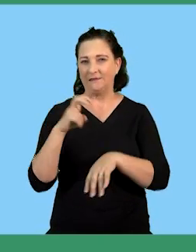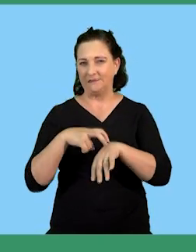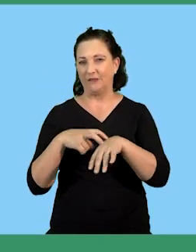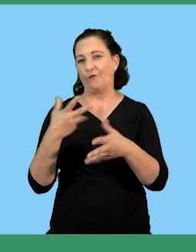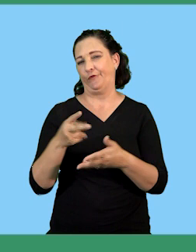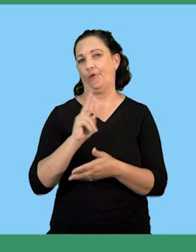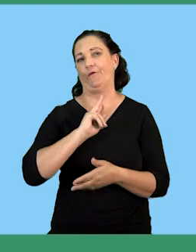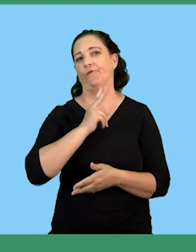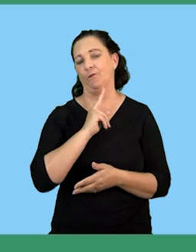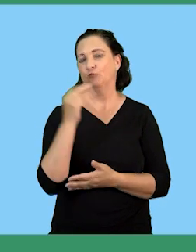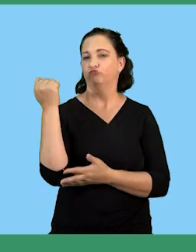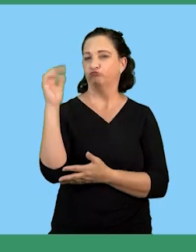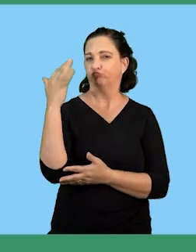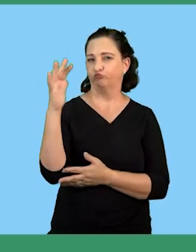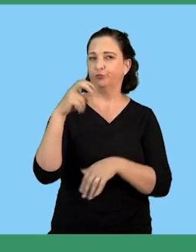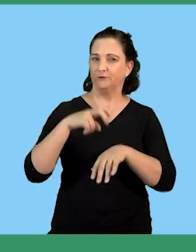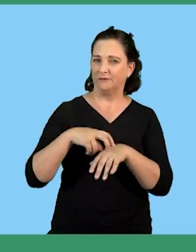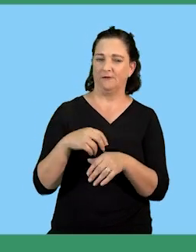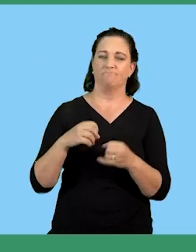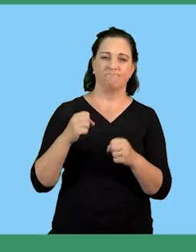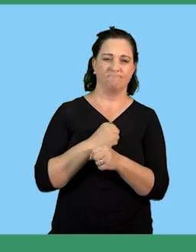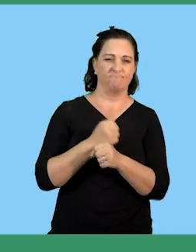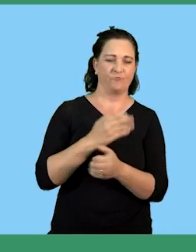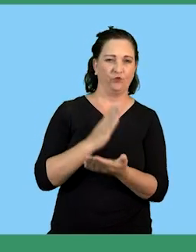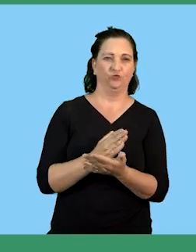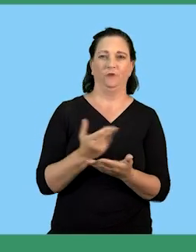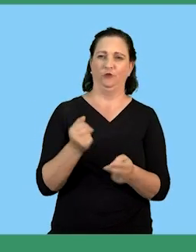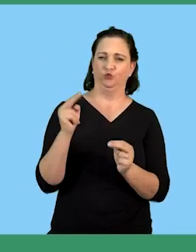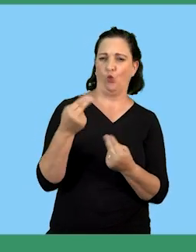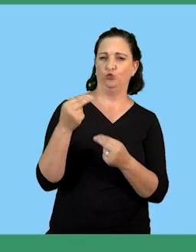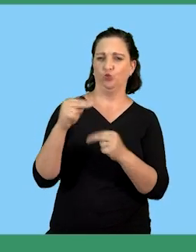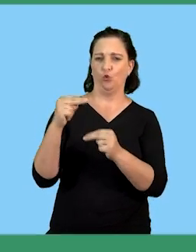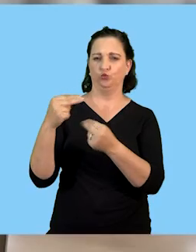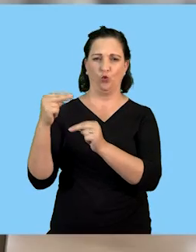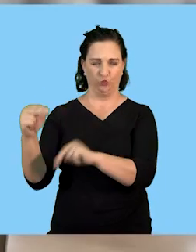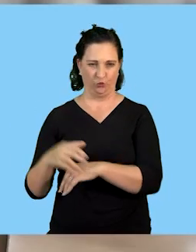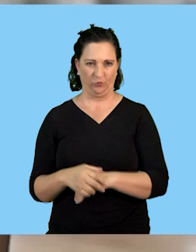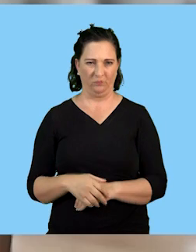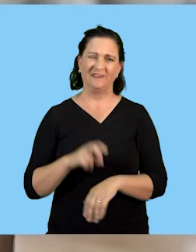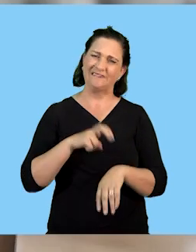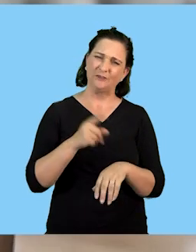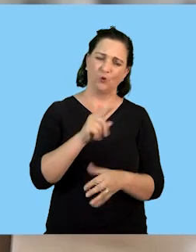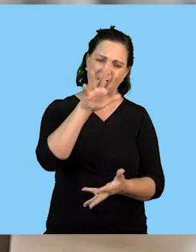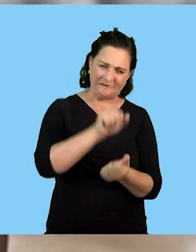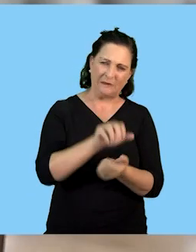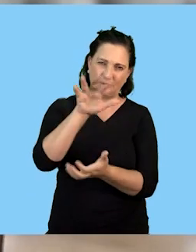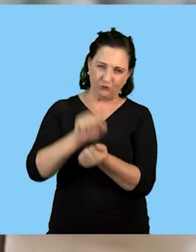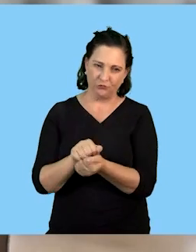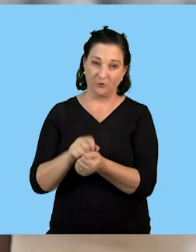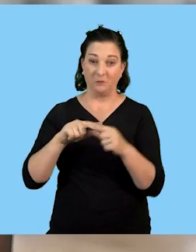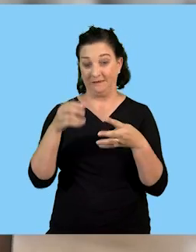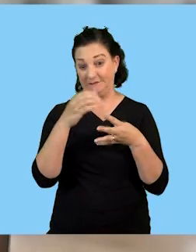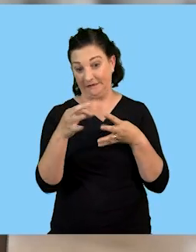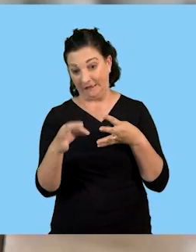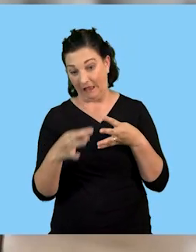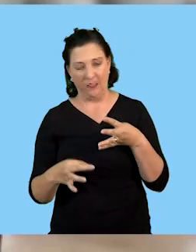explanations for the verbal presentation. Your slides, try to make it as brief as you can. It needs to be a summary,